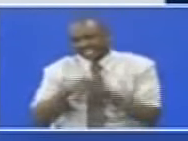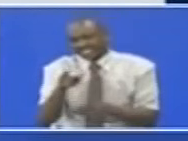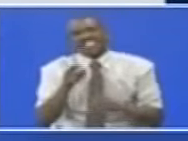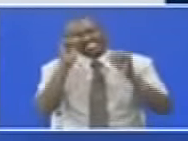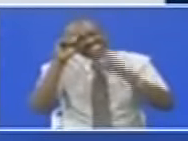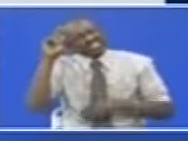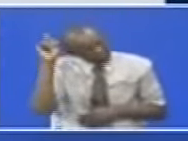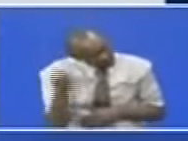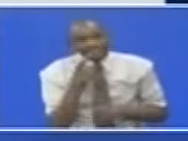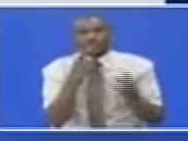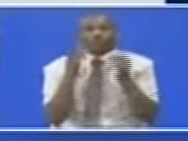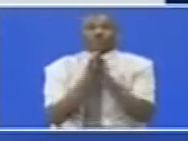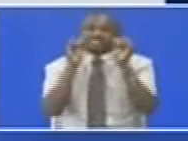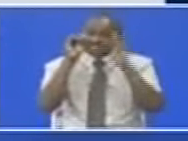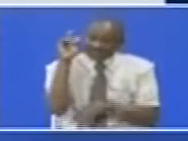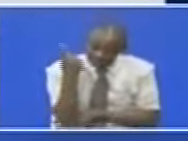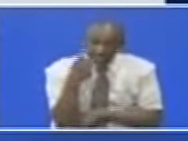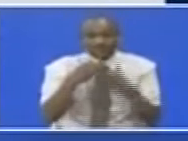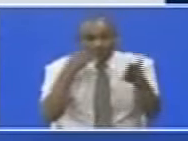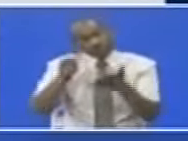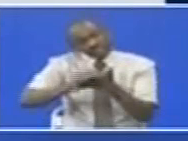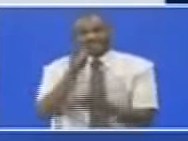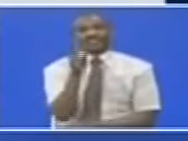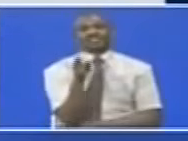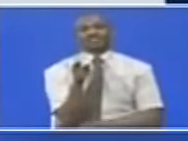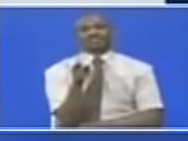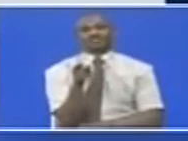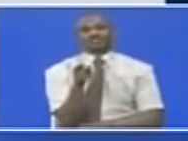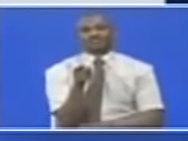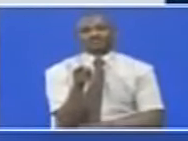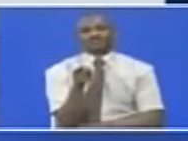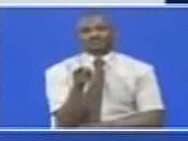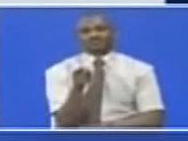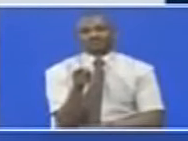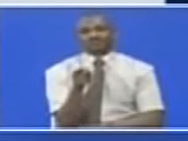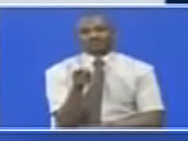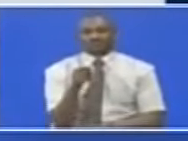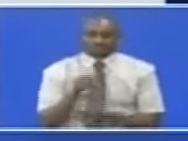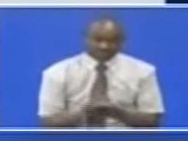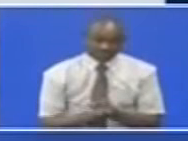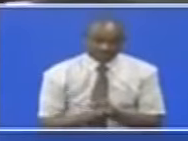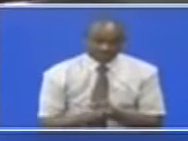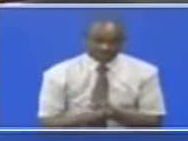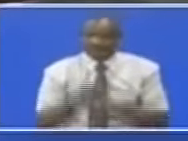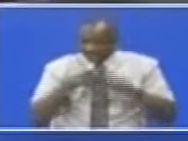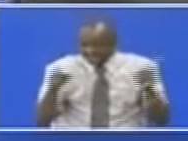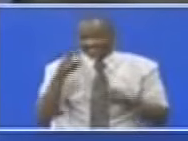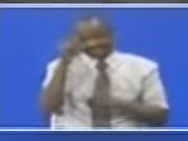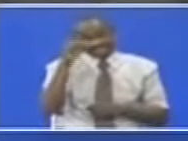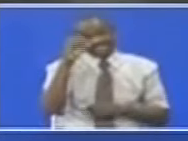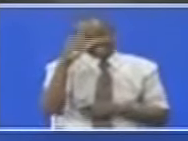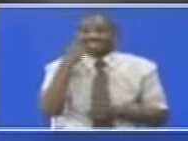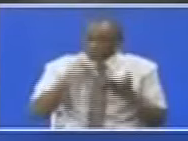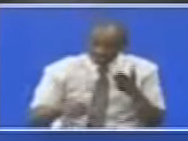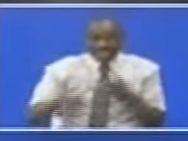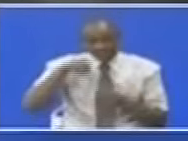must first be consulted and motivated appropriately before they can sign any agreement. But TSC now says